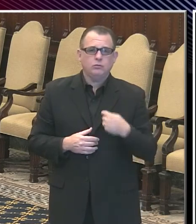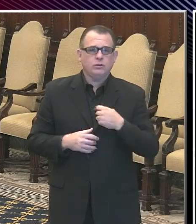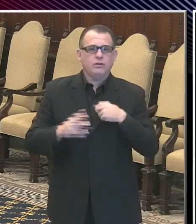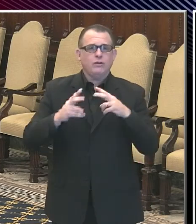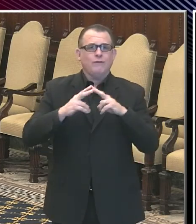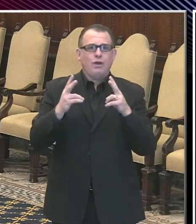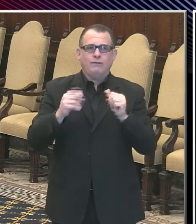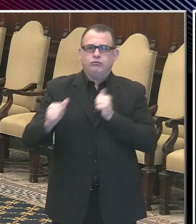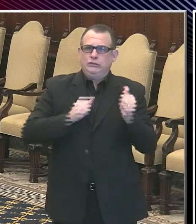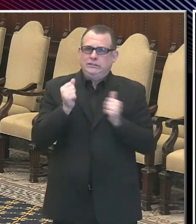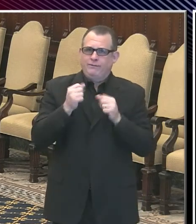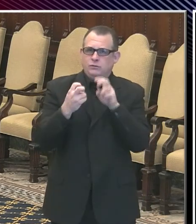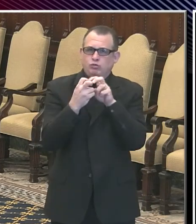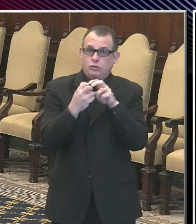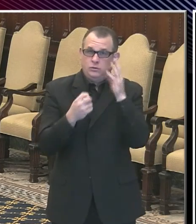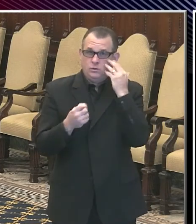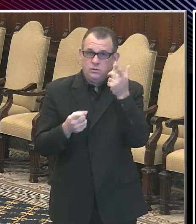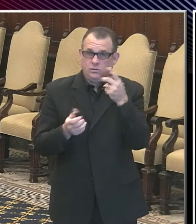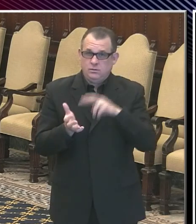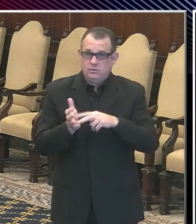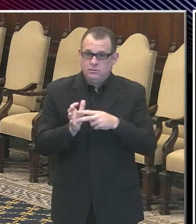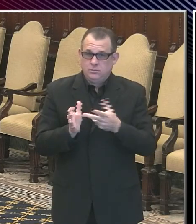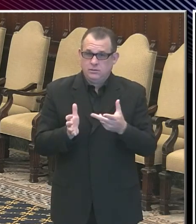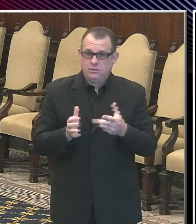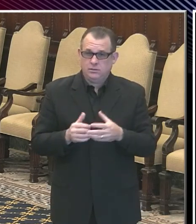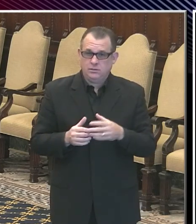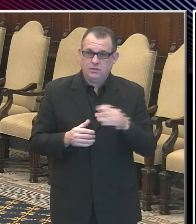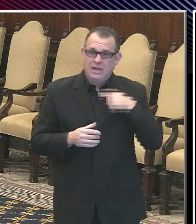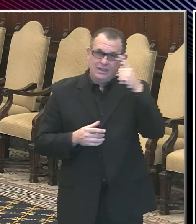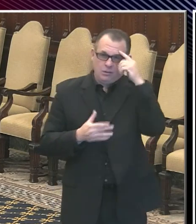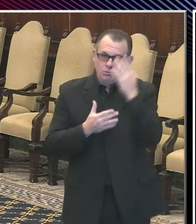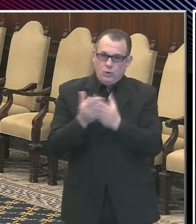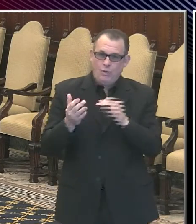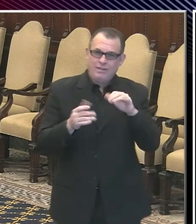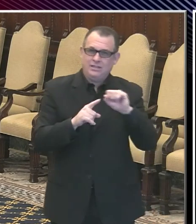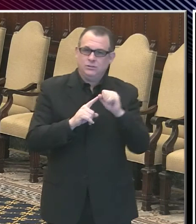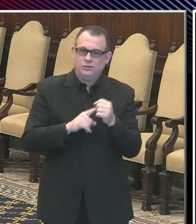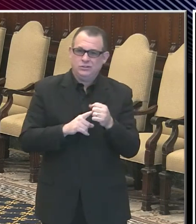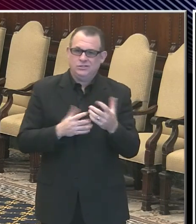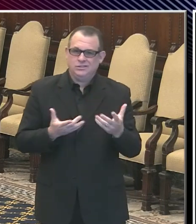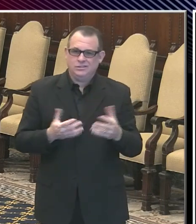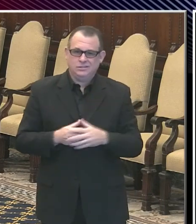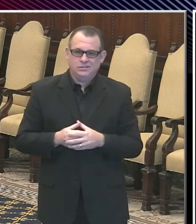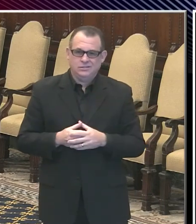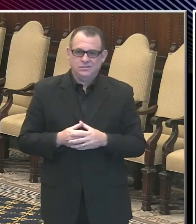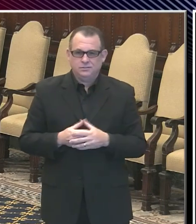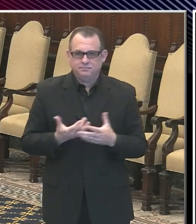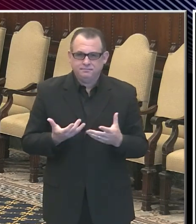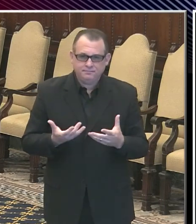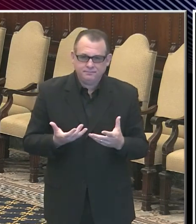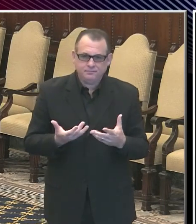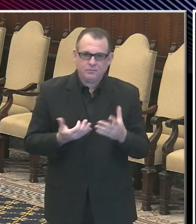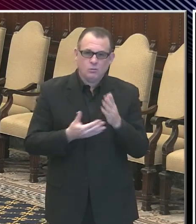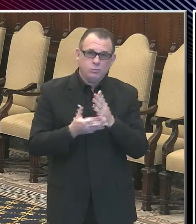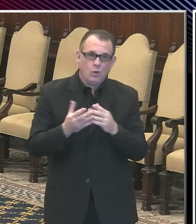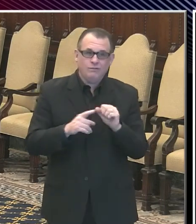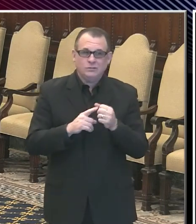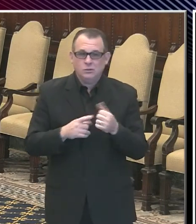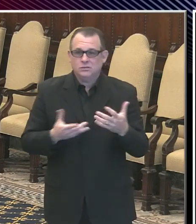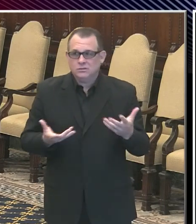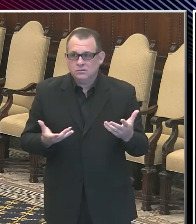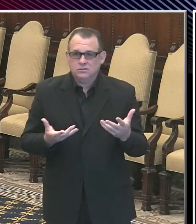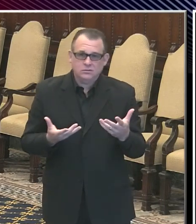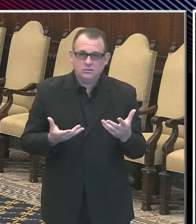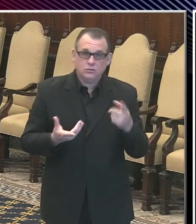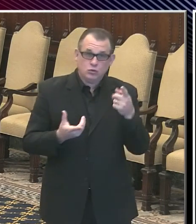And so I think part of this situation is COVID squirrels, yes. Yes. And part of this situation, would you